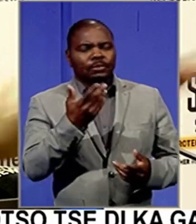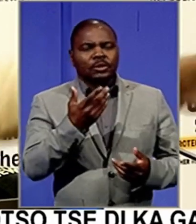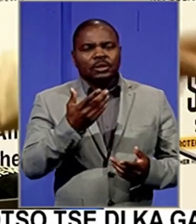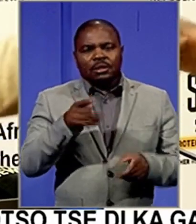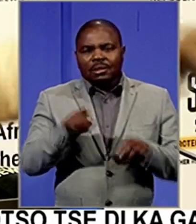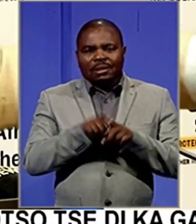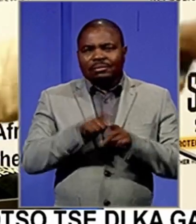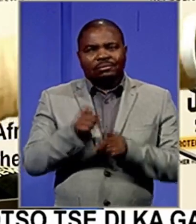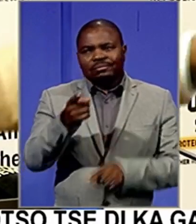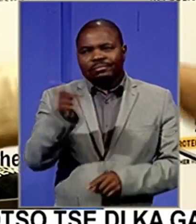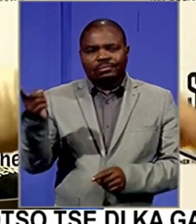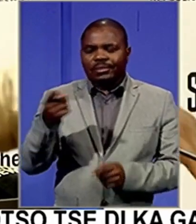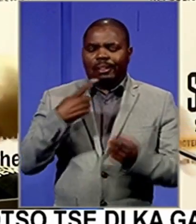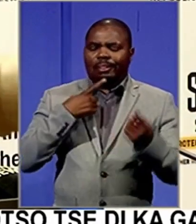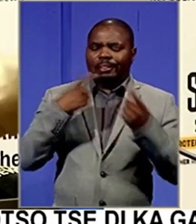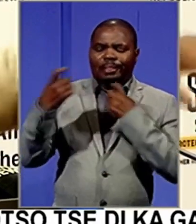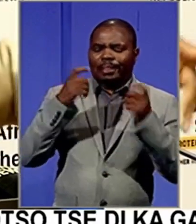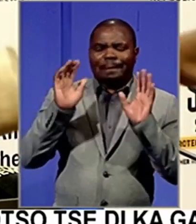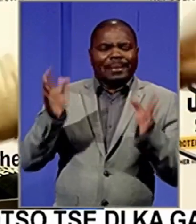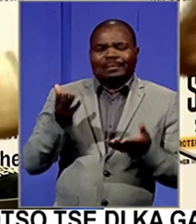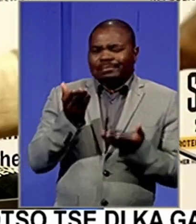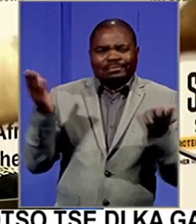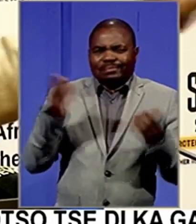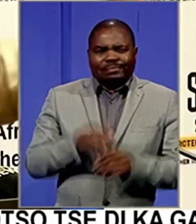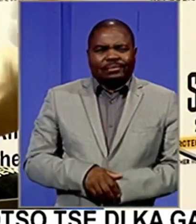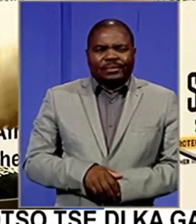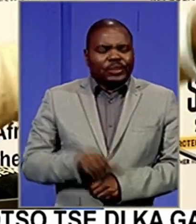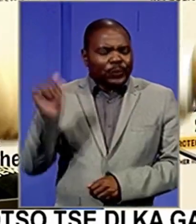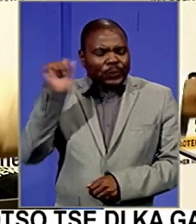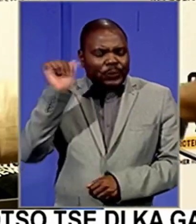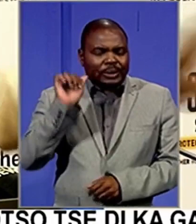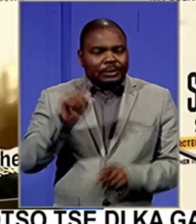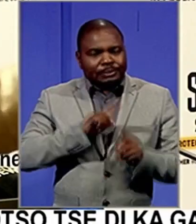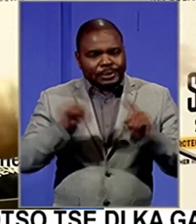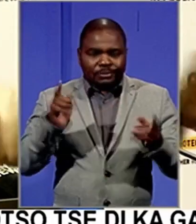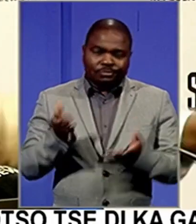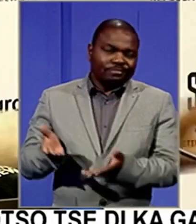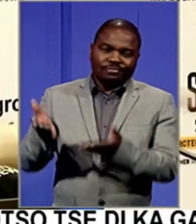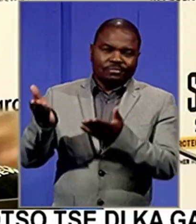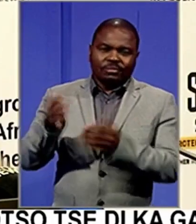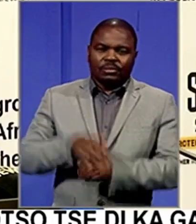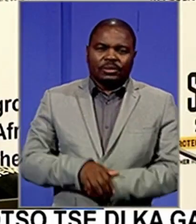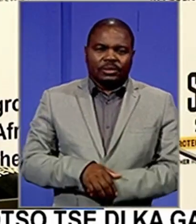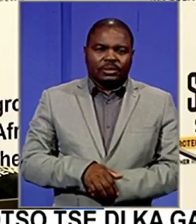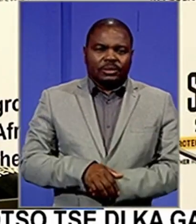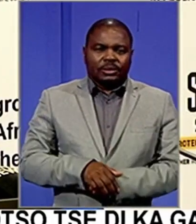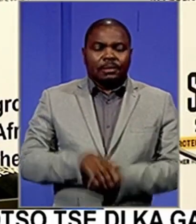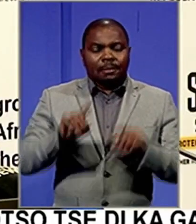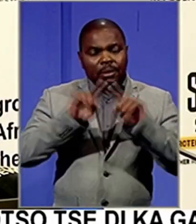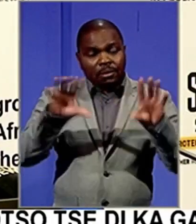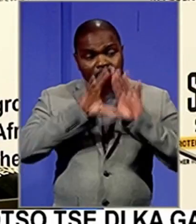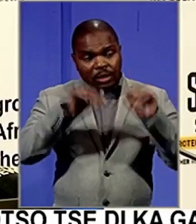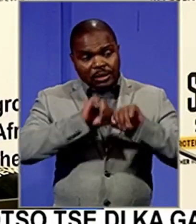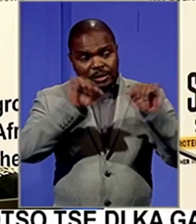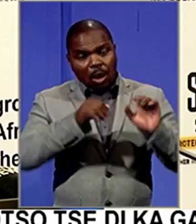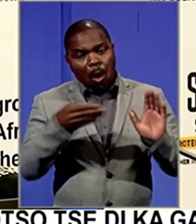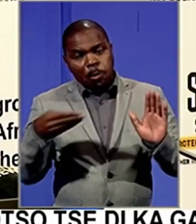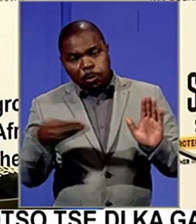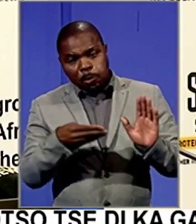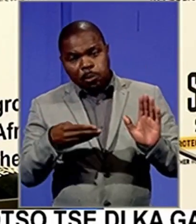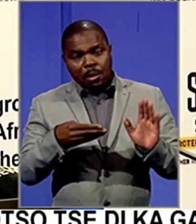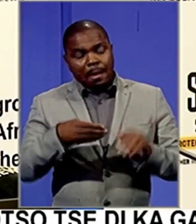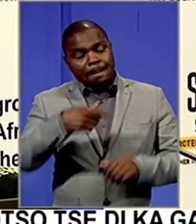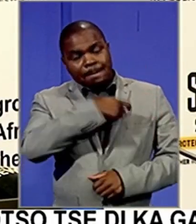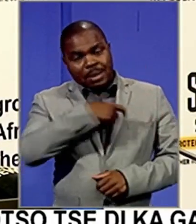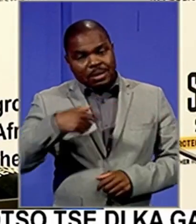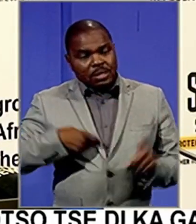just part of the noise that generally is there in the system. Does the